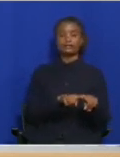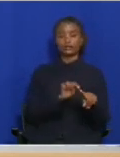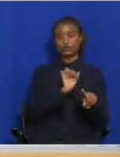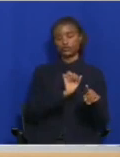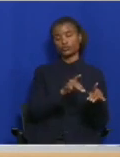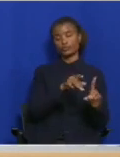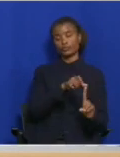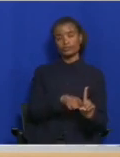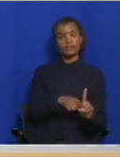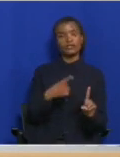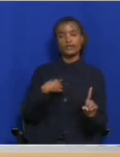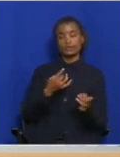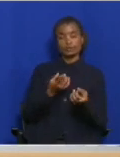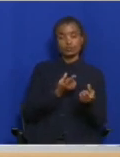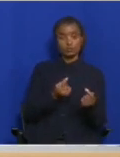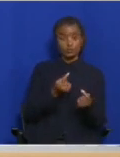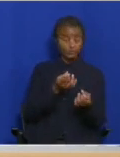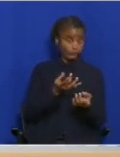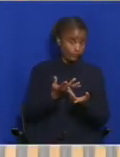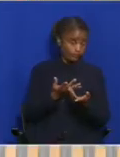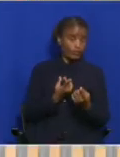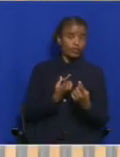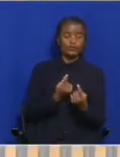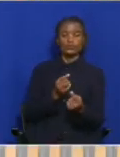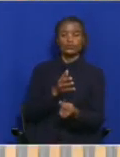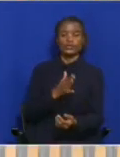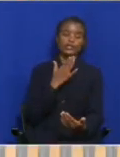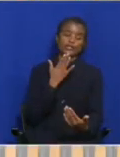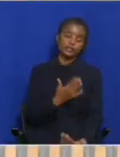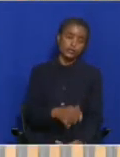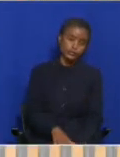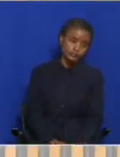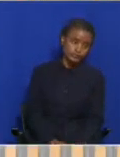directed. Thank you, Chair. I'm indebted, and I know I've taken a long time, but thank you.